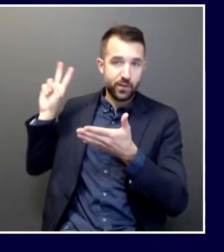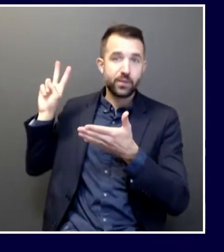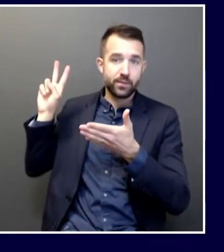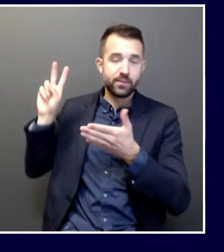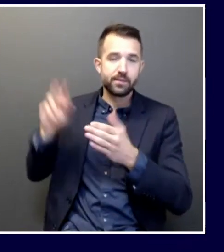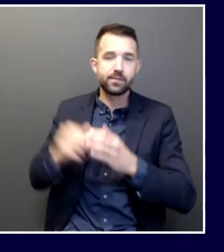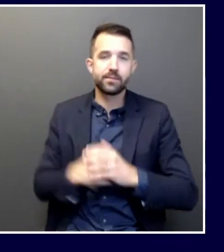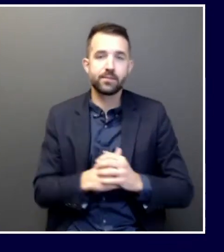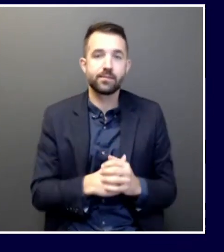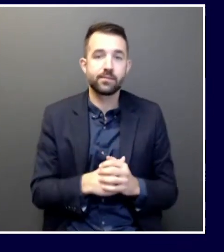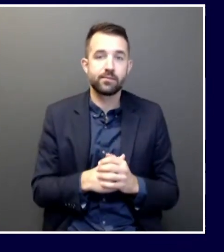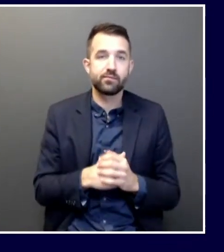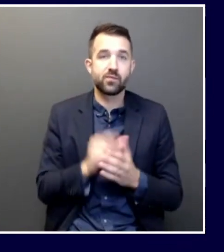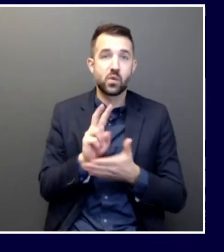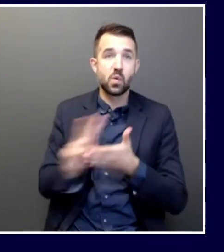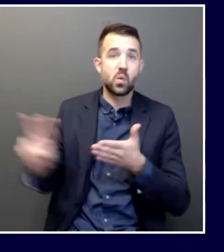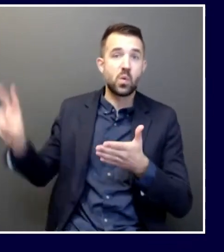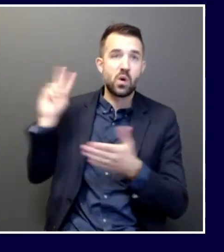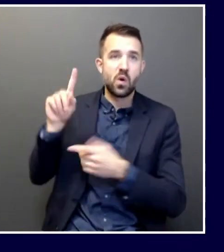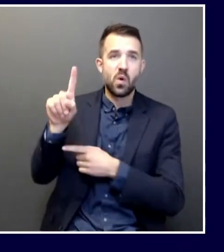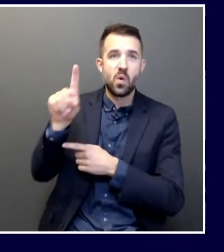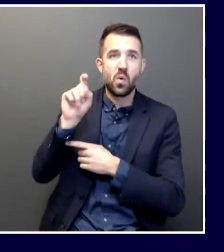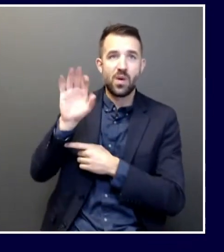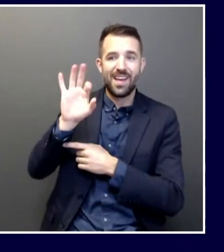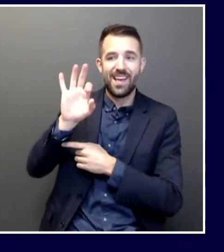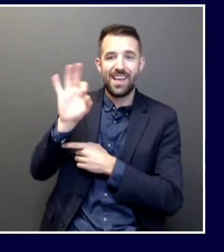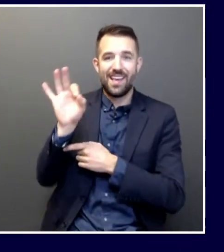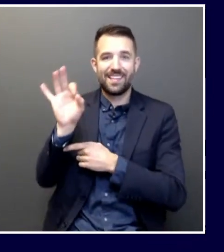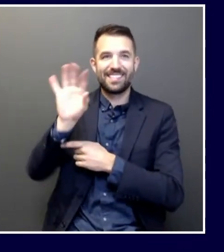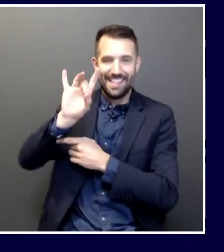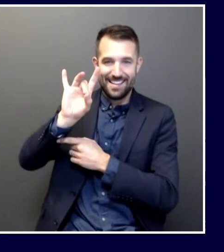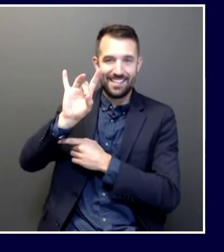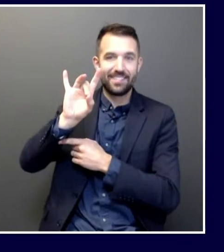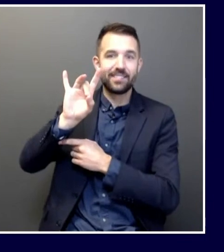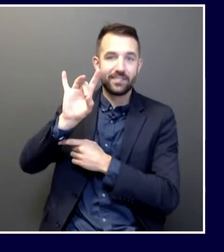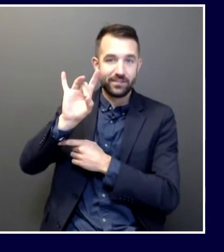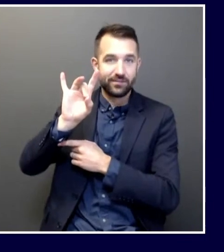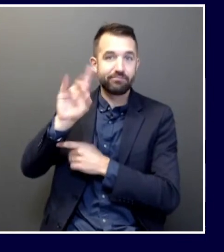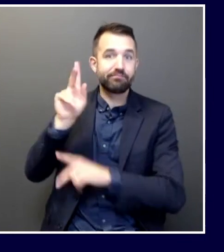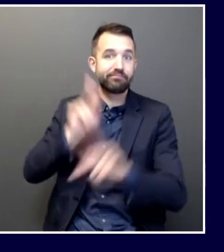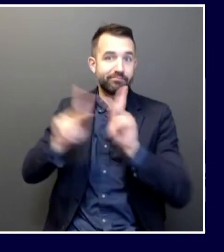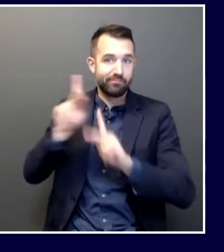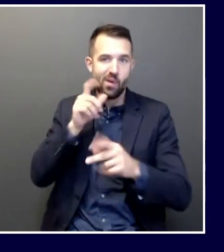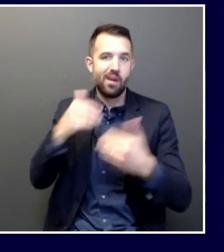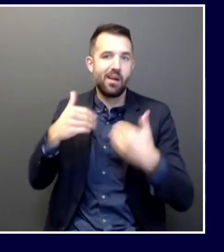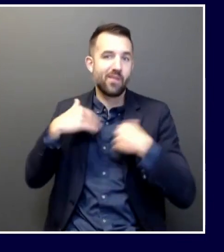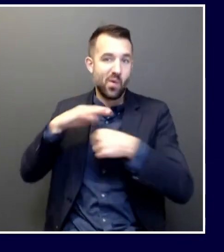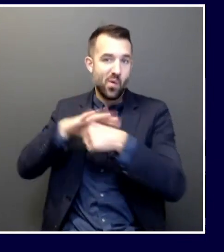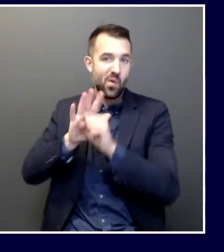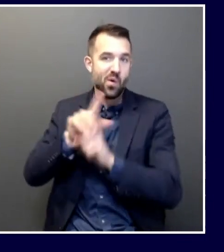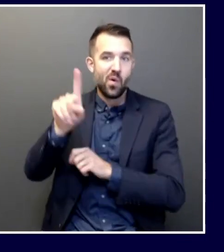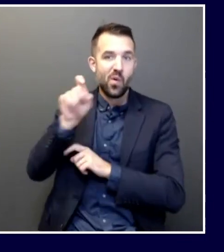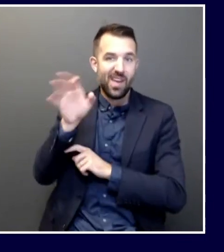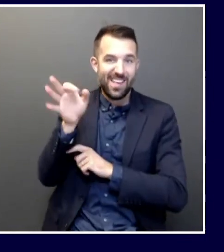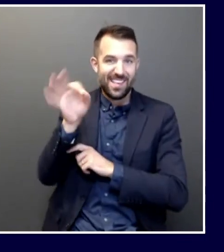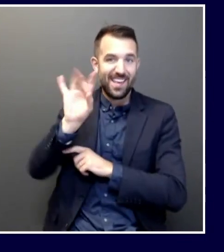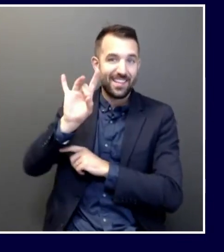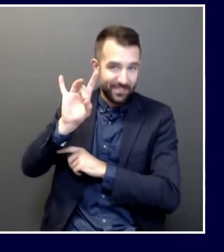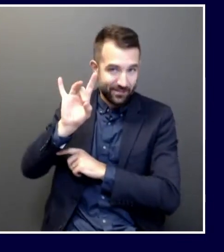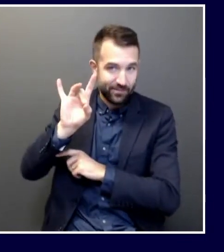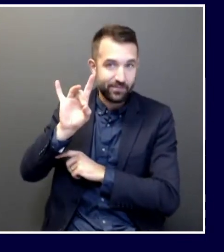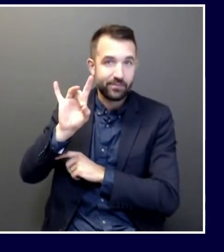were 168 people in Maine hospitals with COVID-19. That's a 24% increase